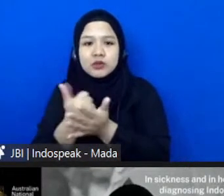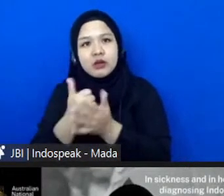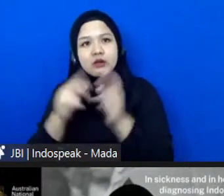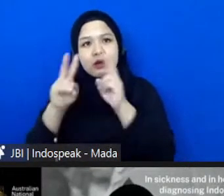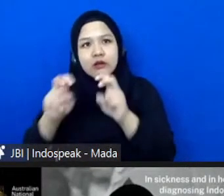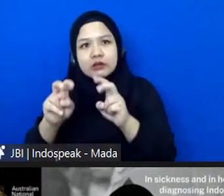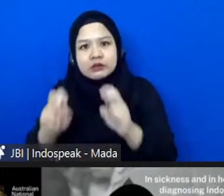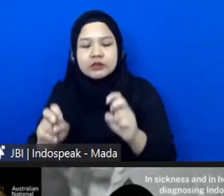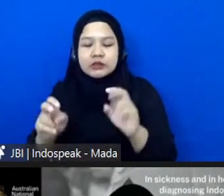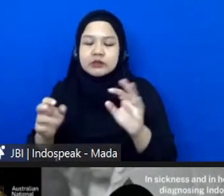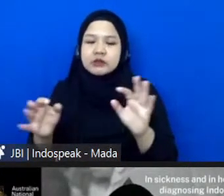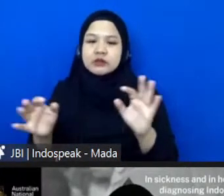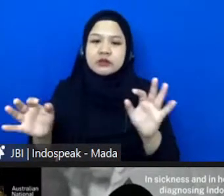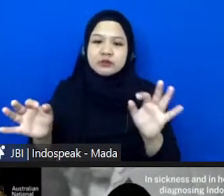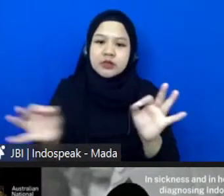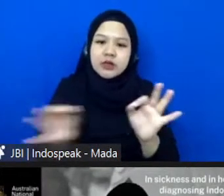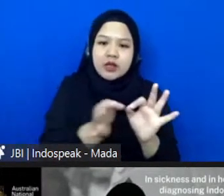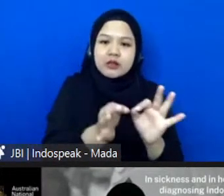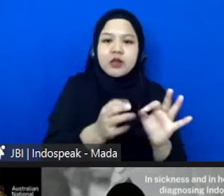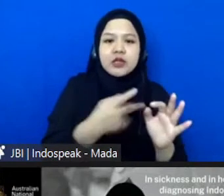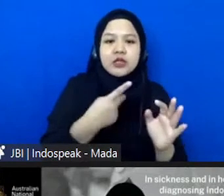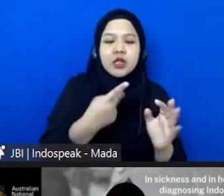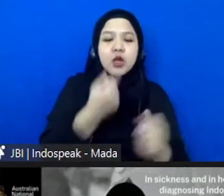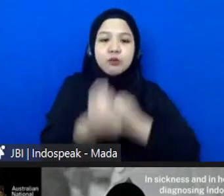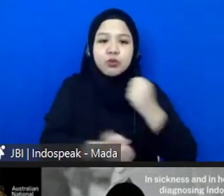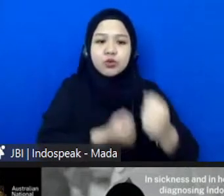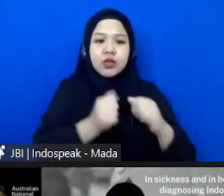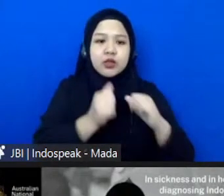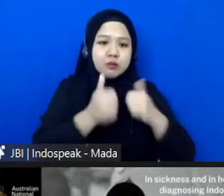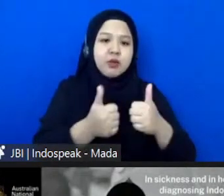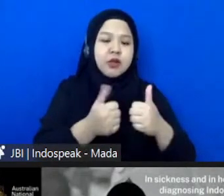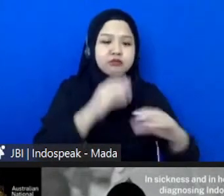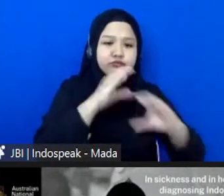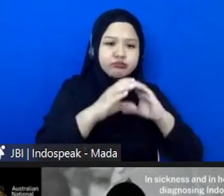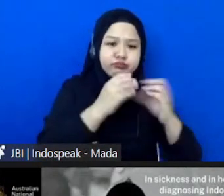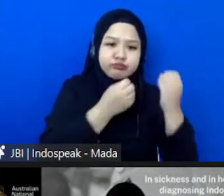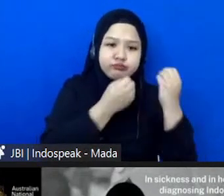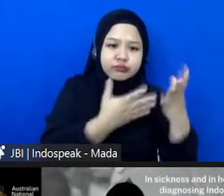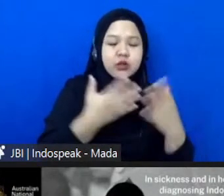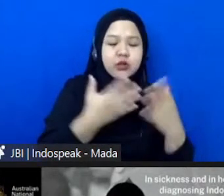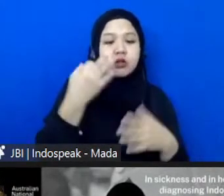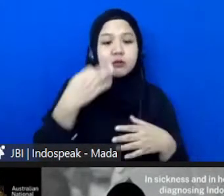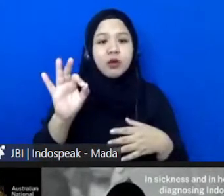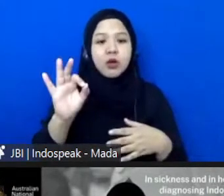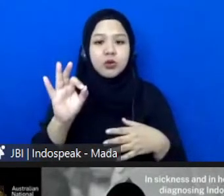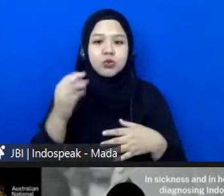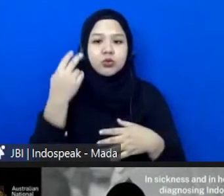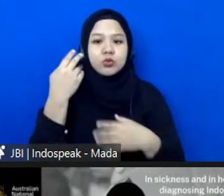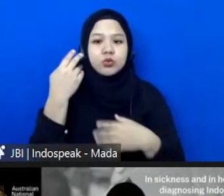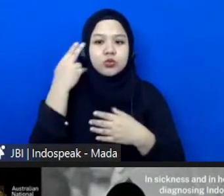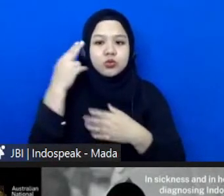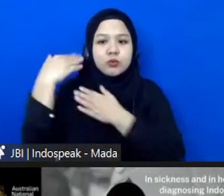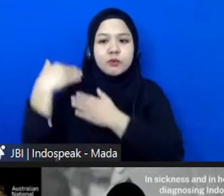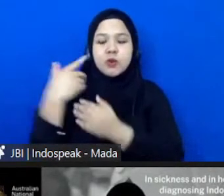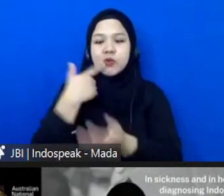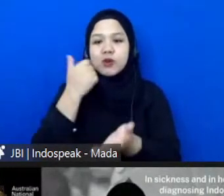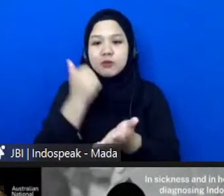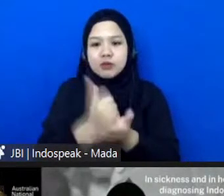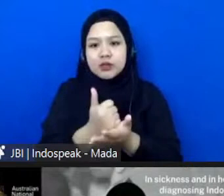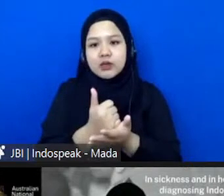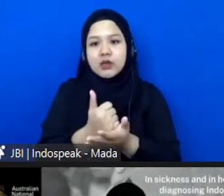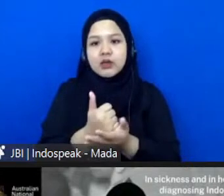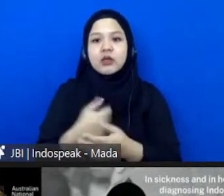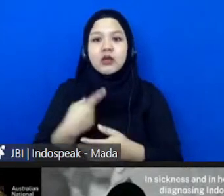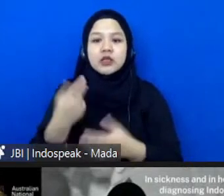and trying our best to keep communicating and updating the stakeholders as we go along.